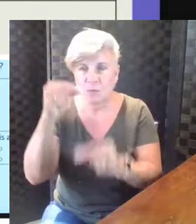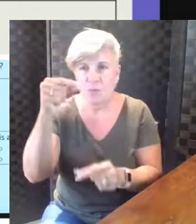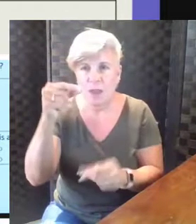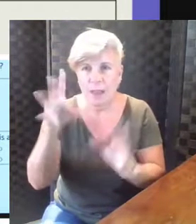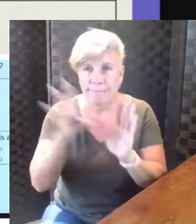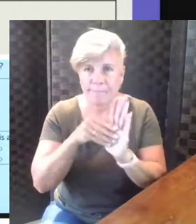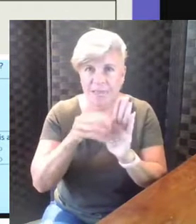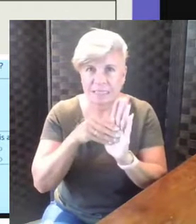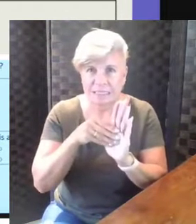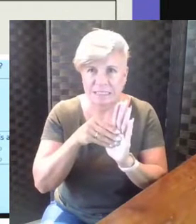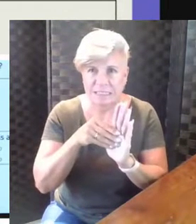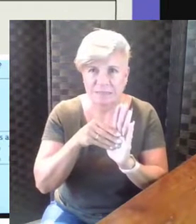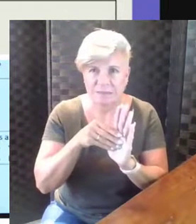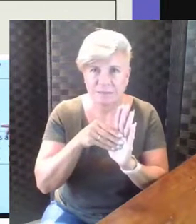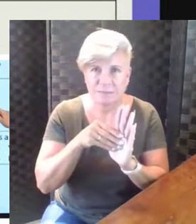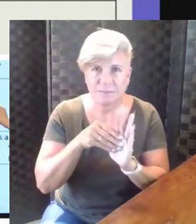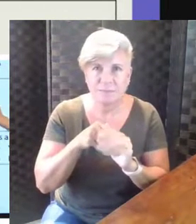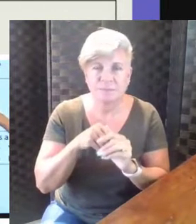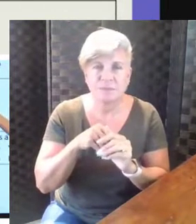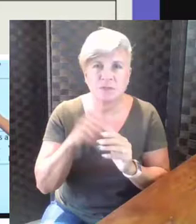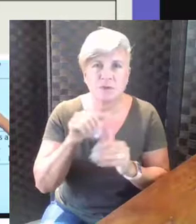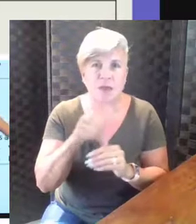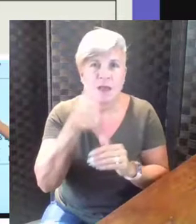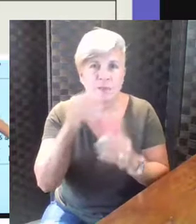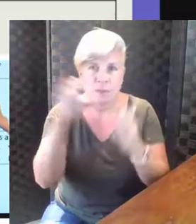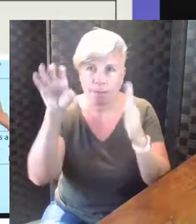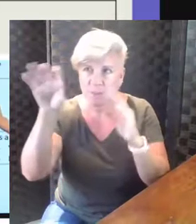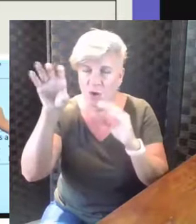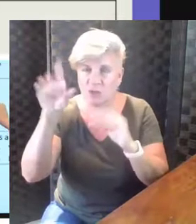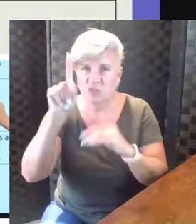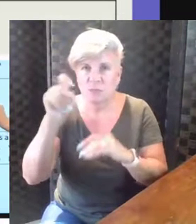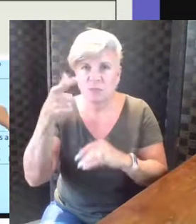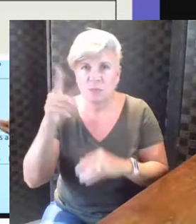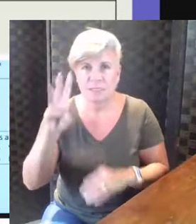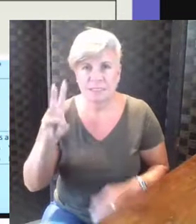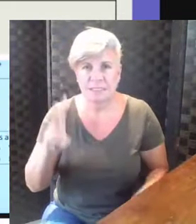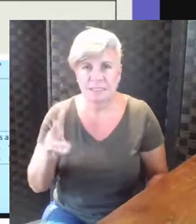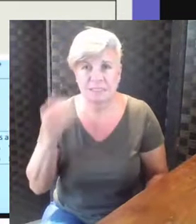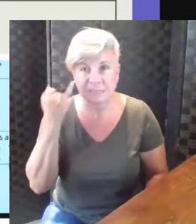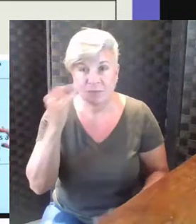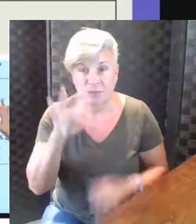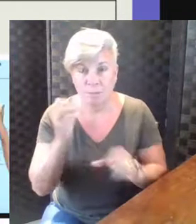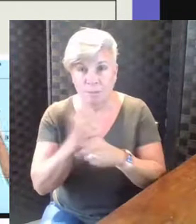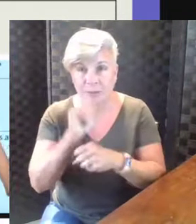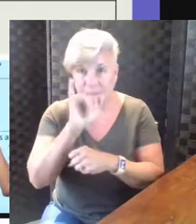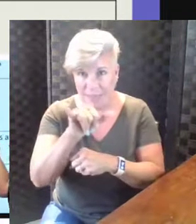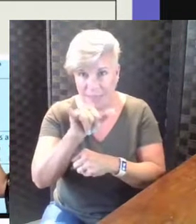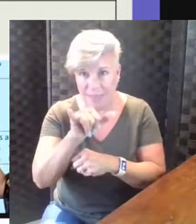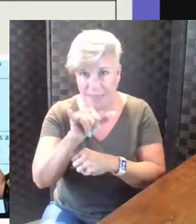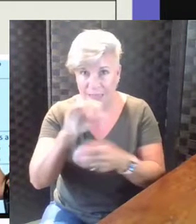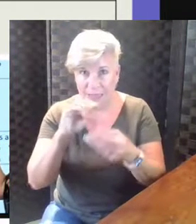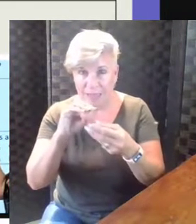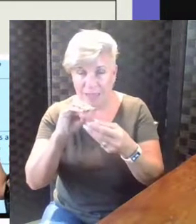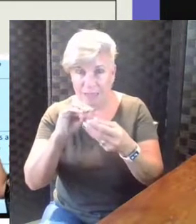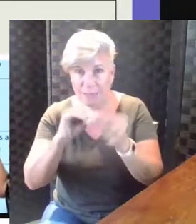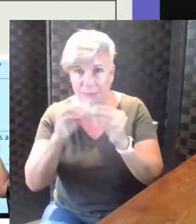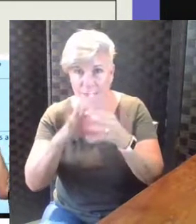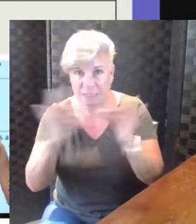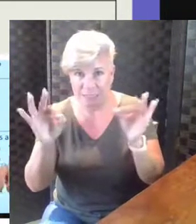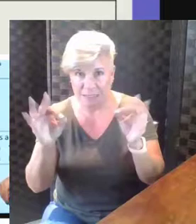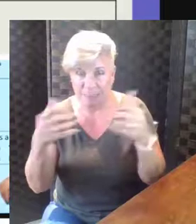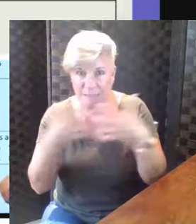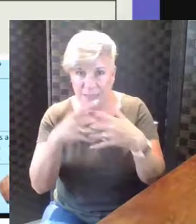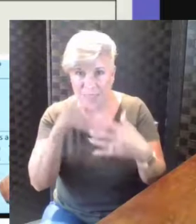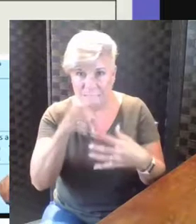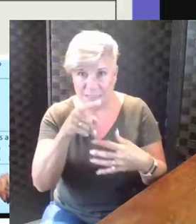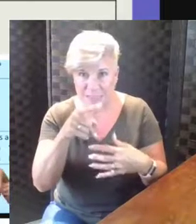26 rod magnets. So your other part should be 26. If you created your equation that would